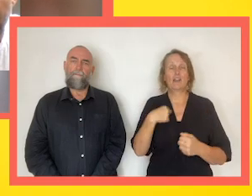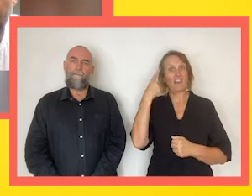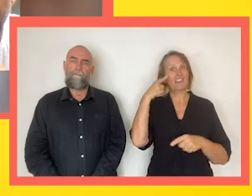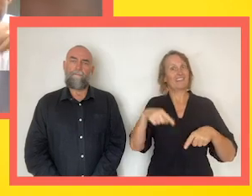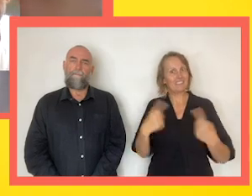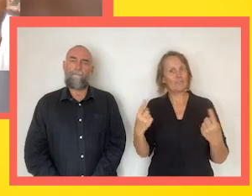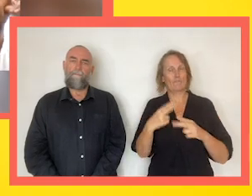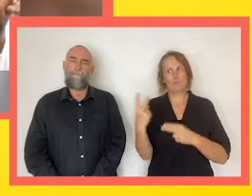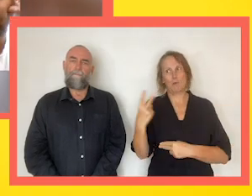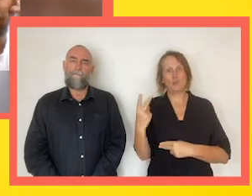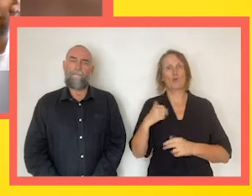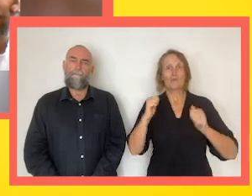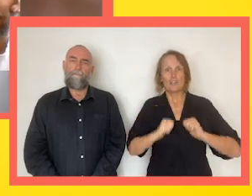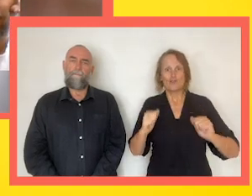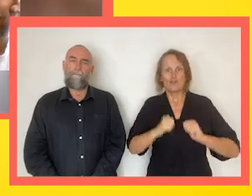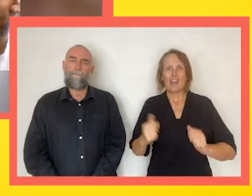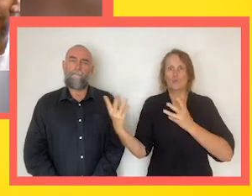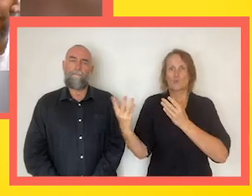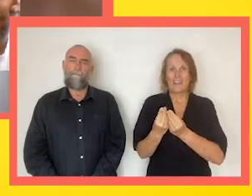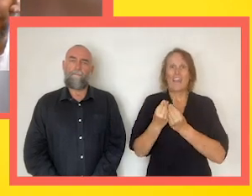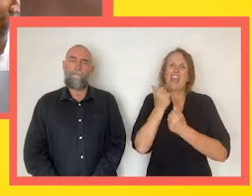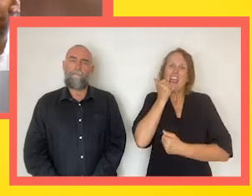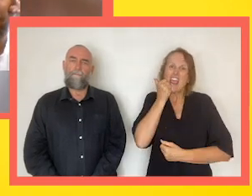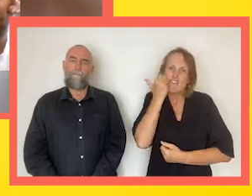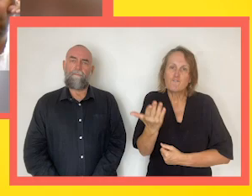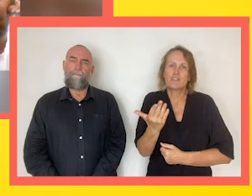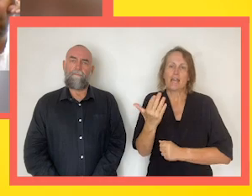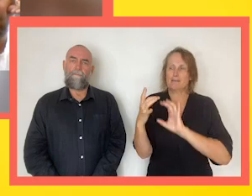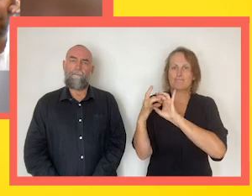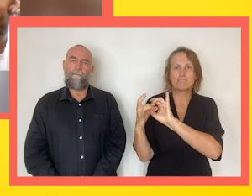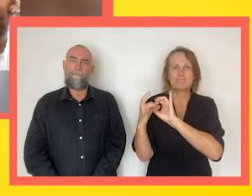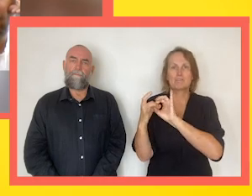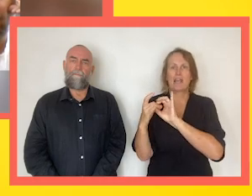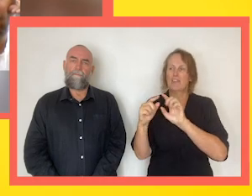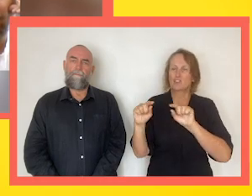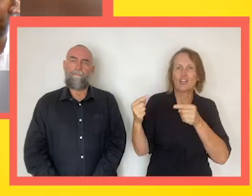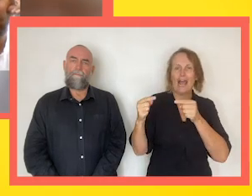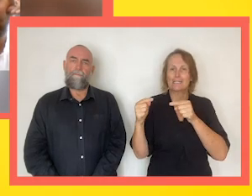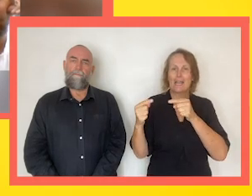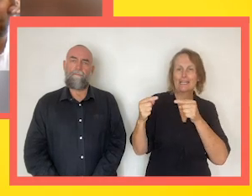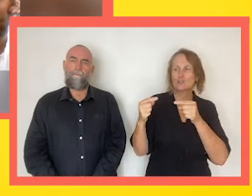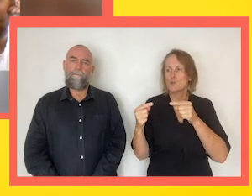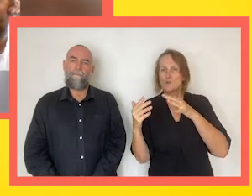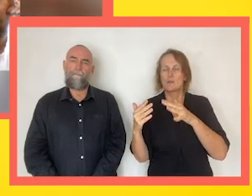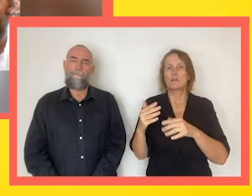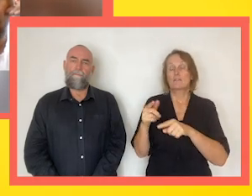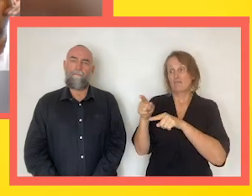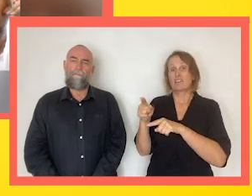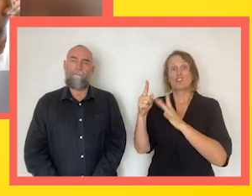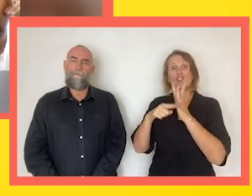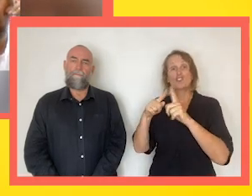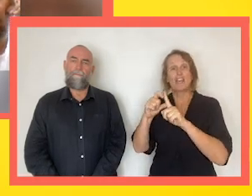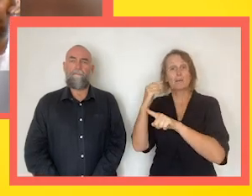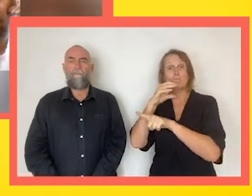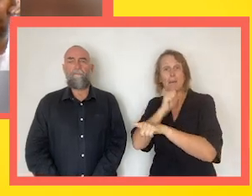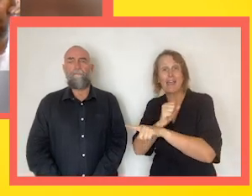what's made the difference for us, is training together every day, building that relationship, but also challenging each other. You know, Jed's a male athlete and I'm a